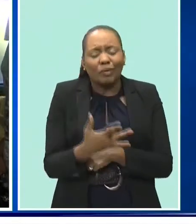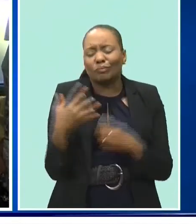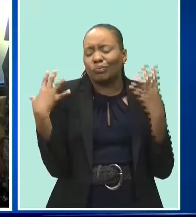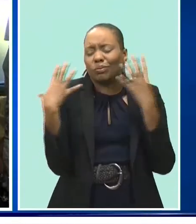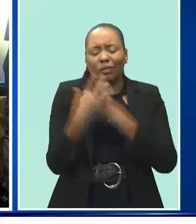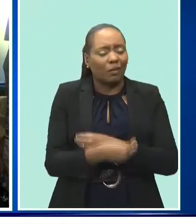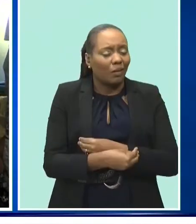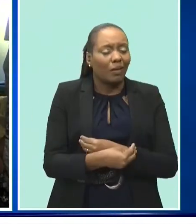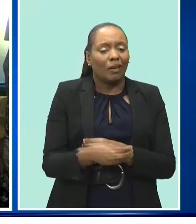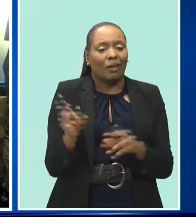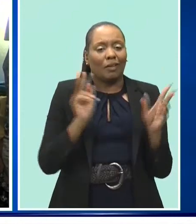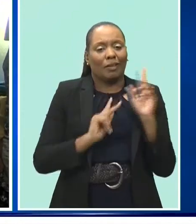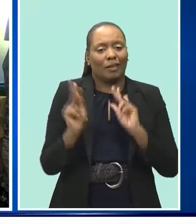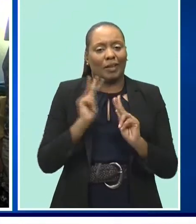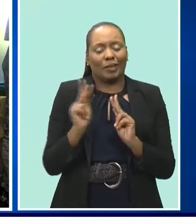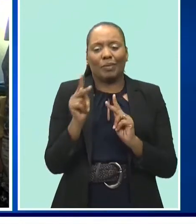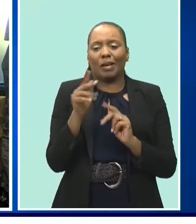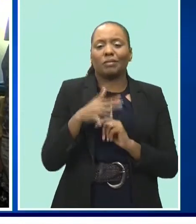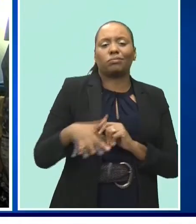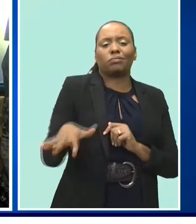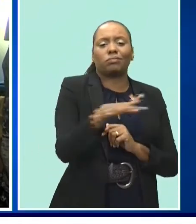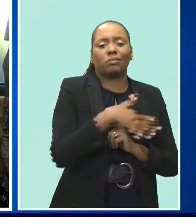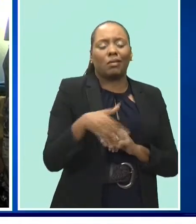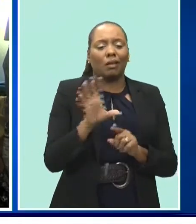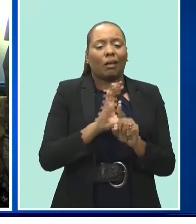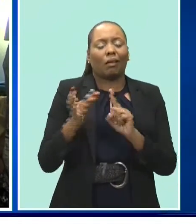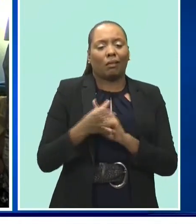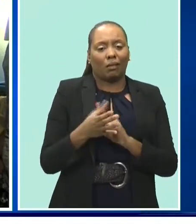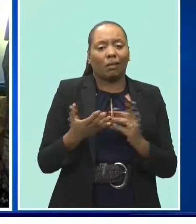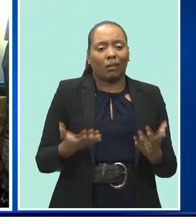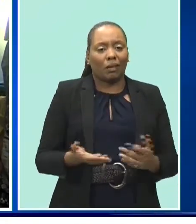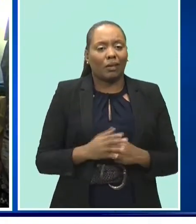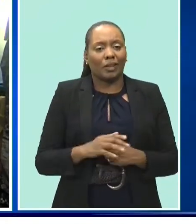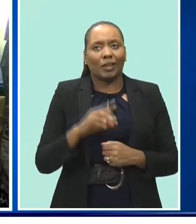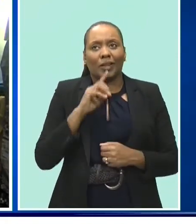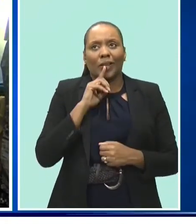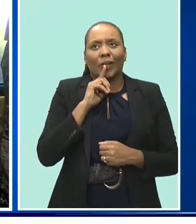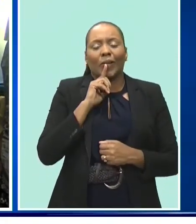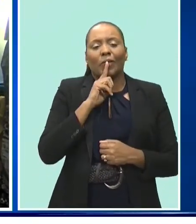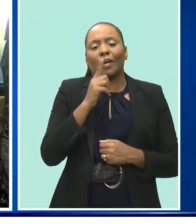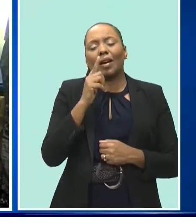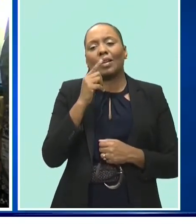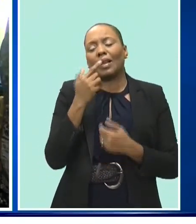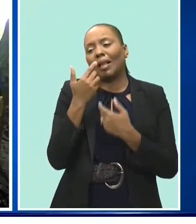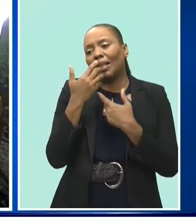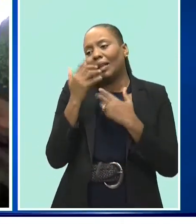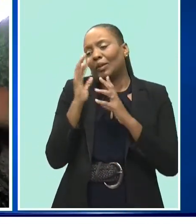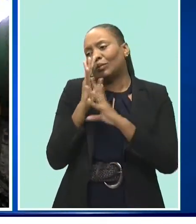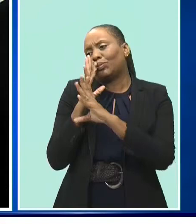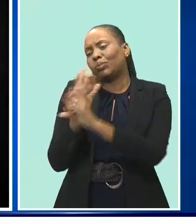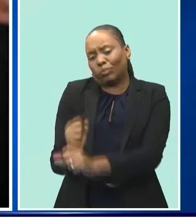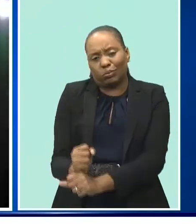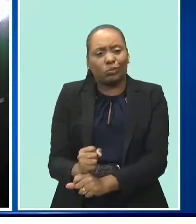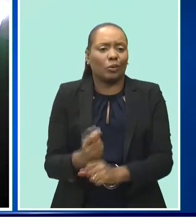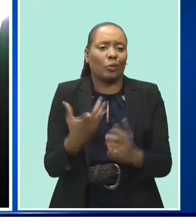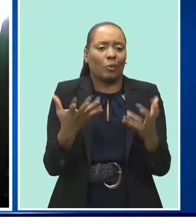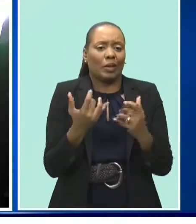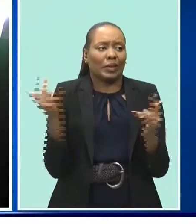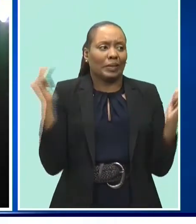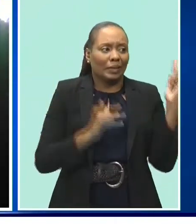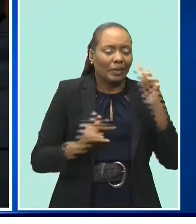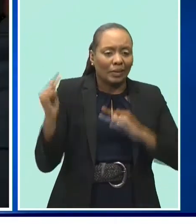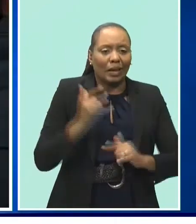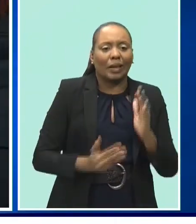the people, the atmosphere, the culture. It just grabs you and makes you come back each time,